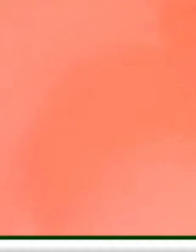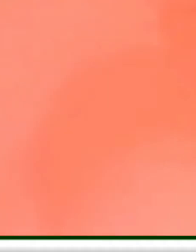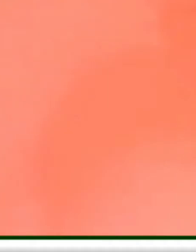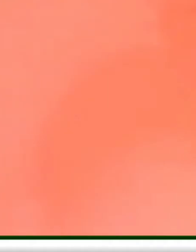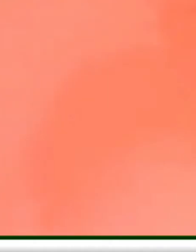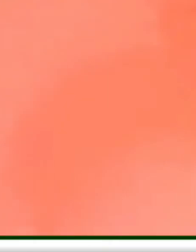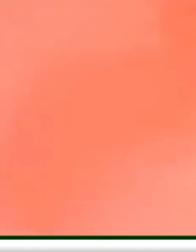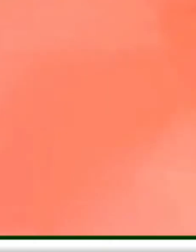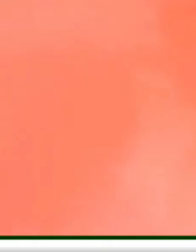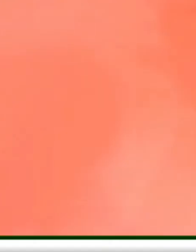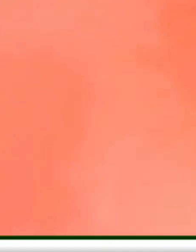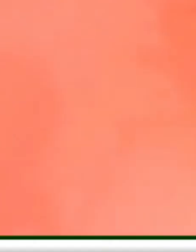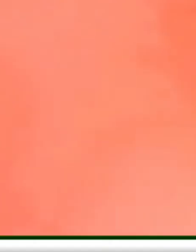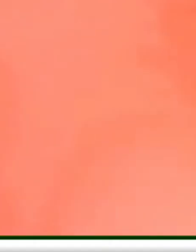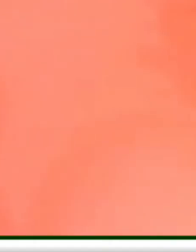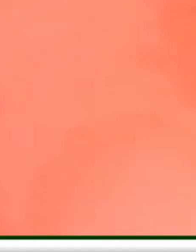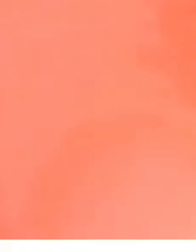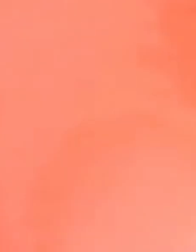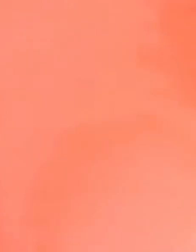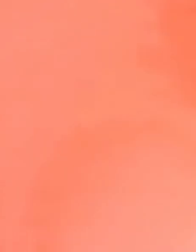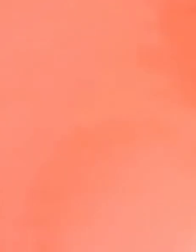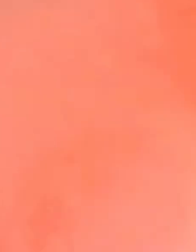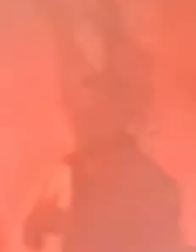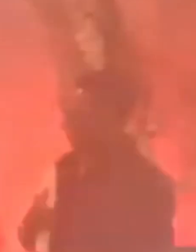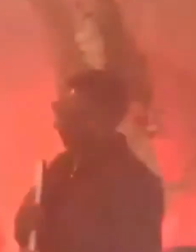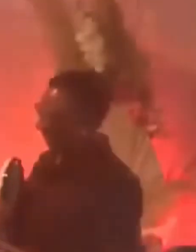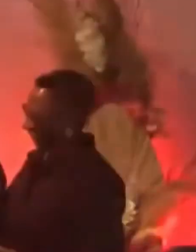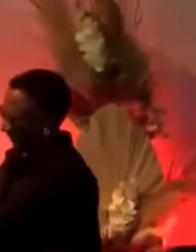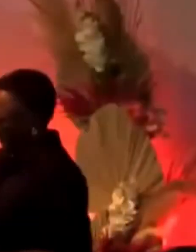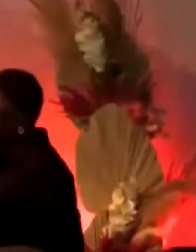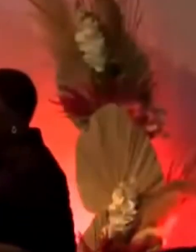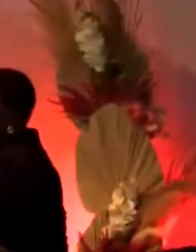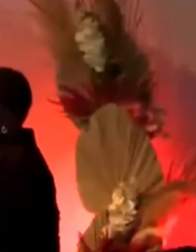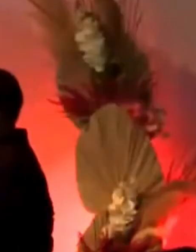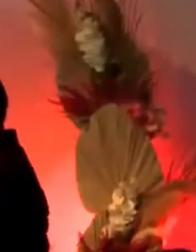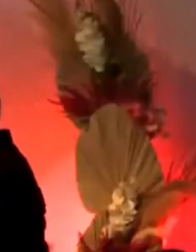this year, none other than Mrs. June Rudder.